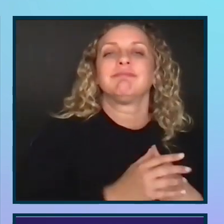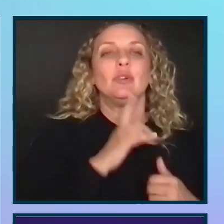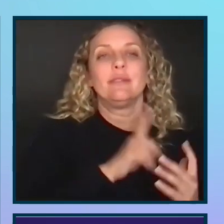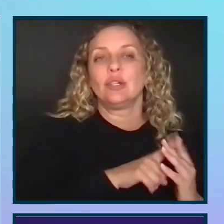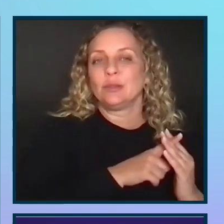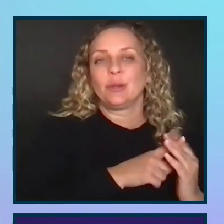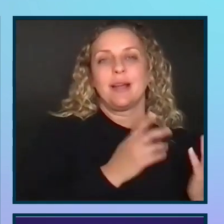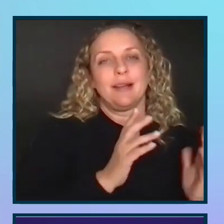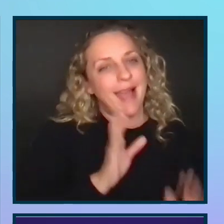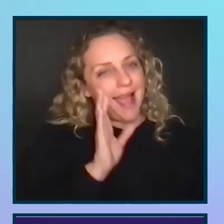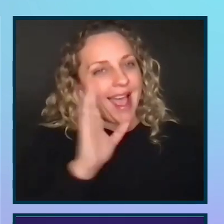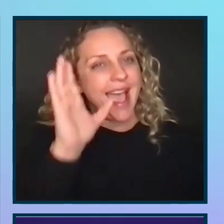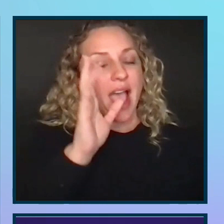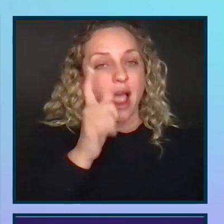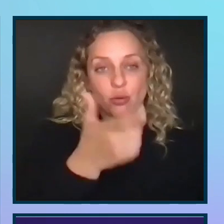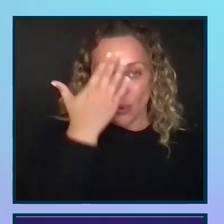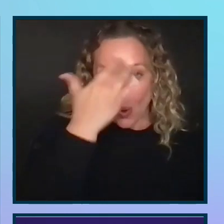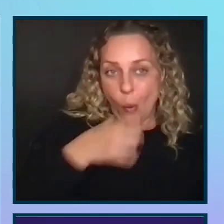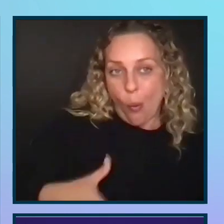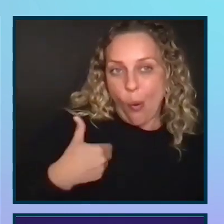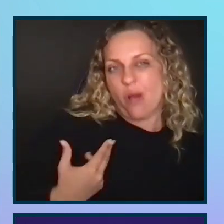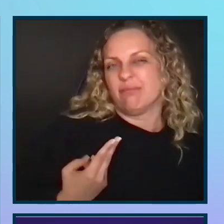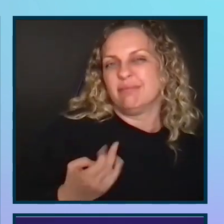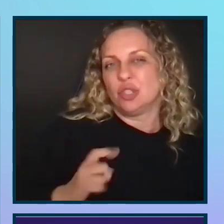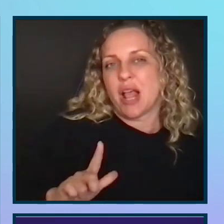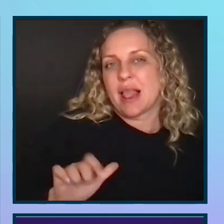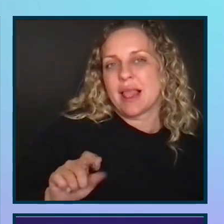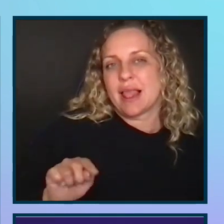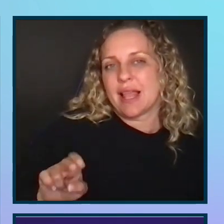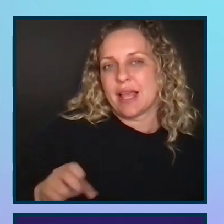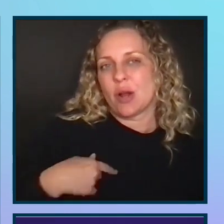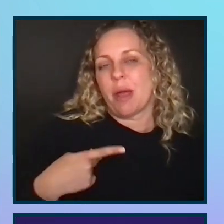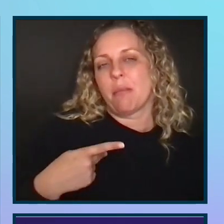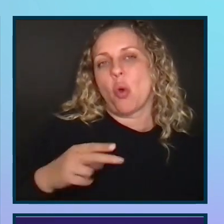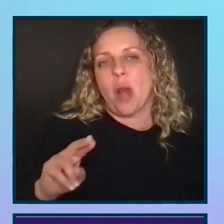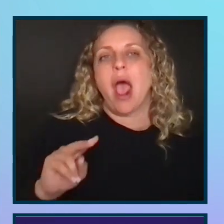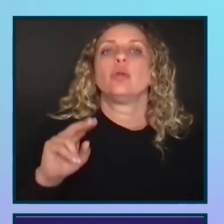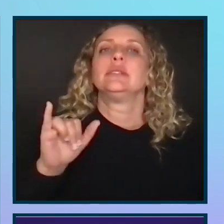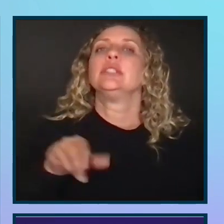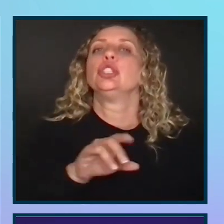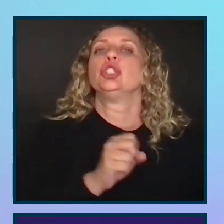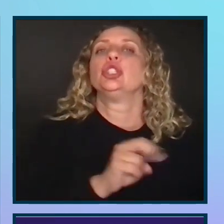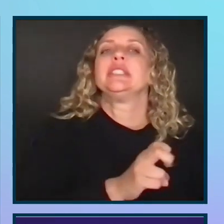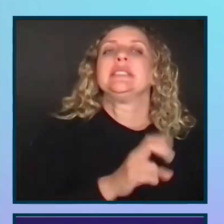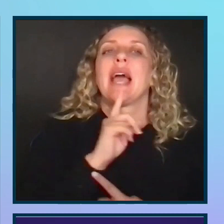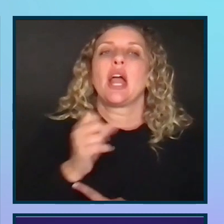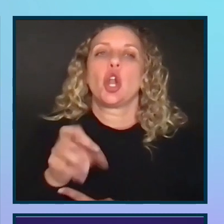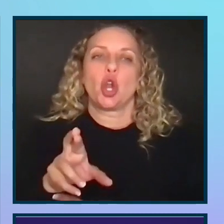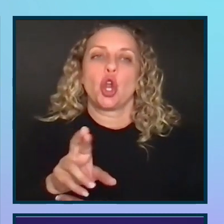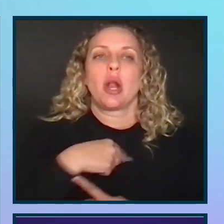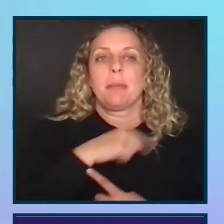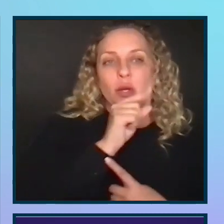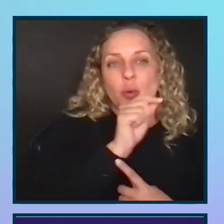introduction, hi. For those of you who don't know me, my name is Shell Little. My gender pronouns are she and her. You can find me at Twitter at